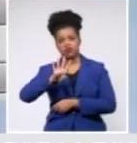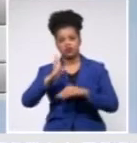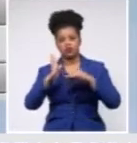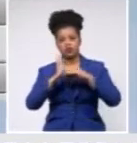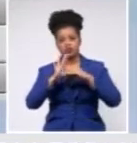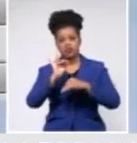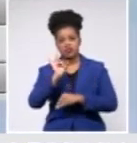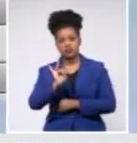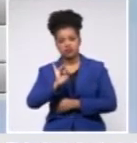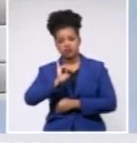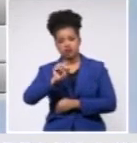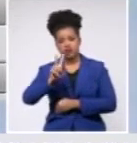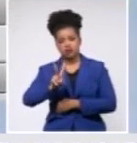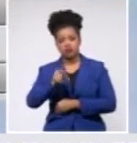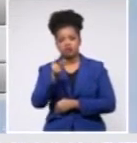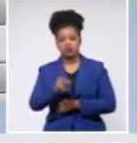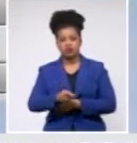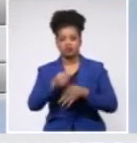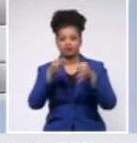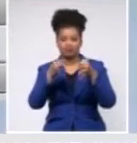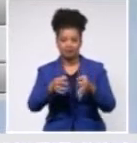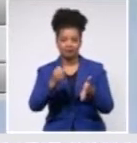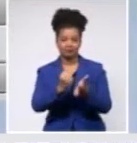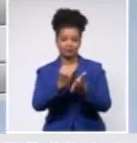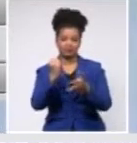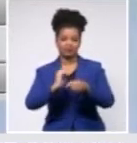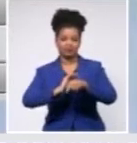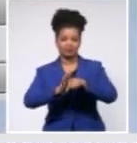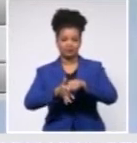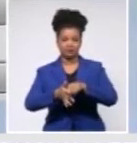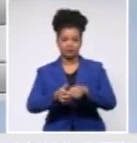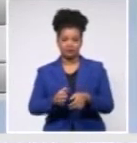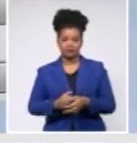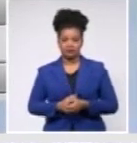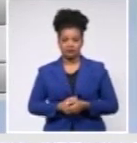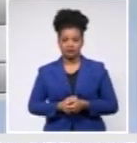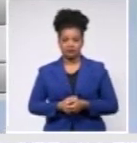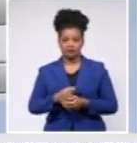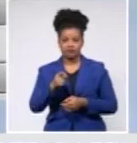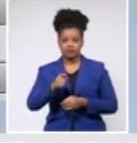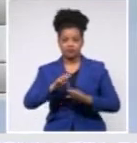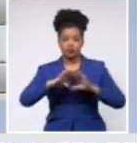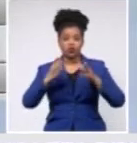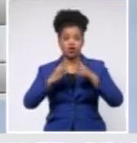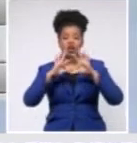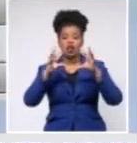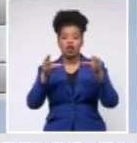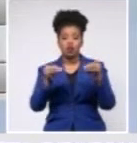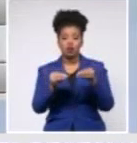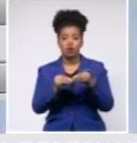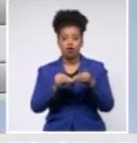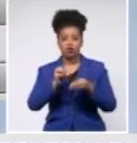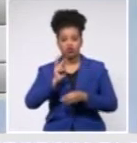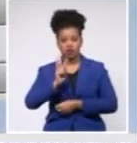324,772 people were diagnosed with the virus, for a total of